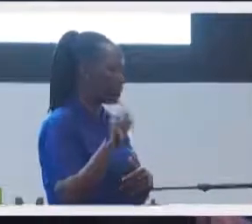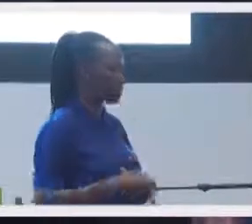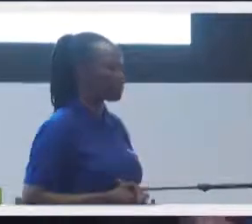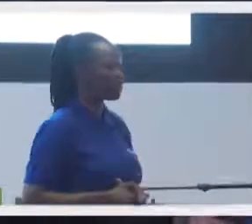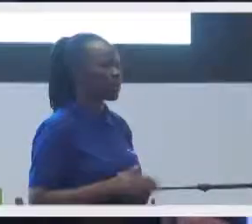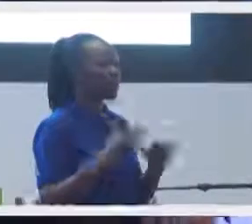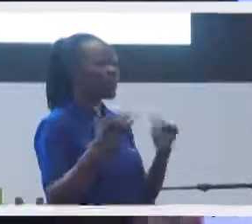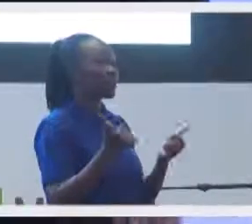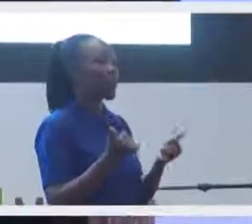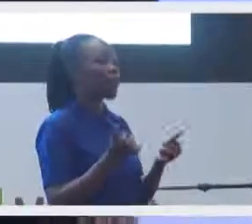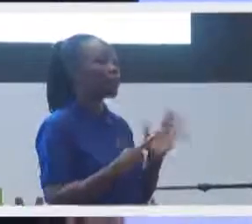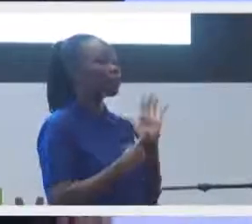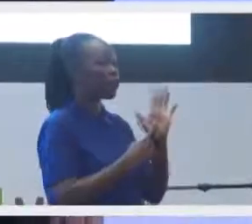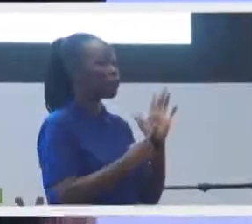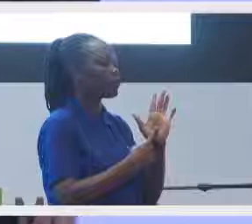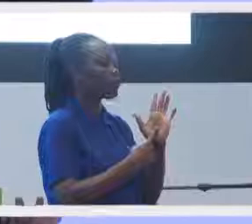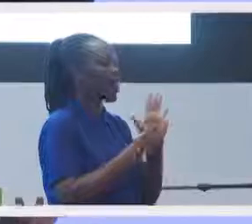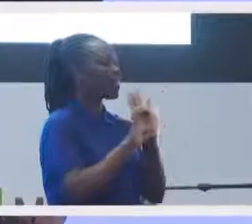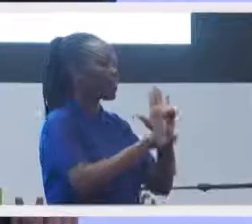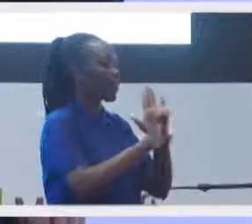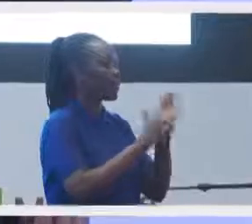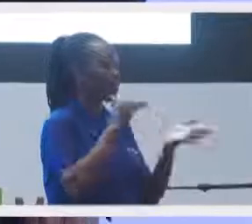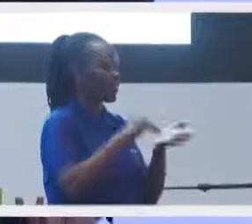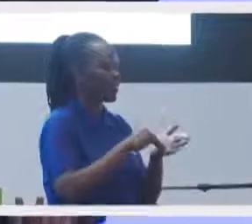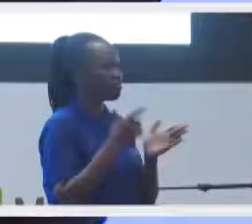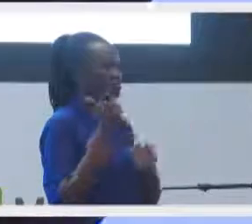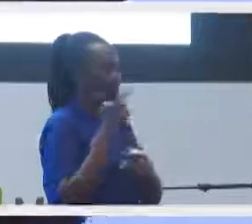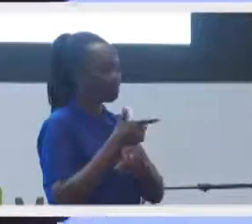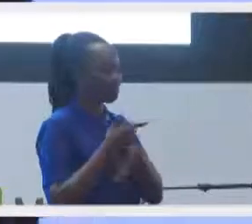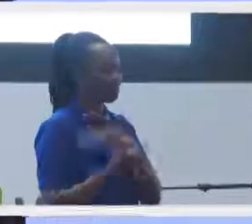Now we're going to head into some demos.